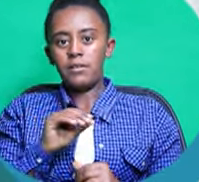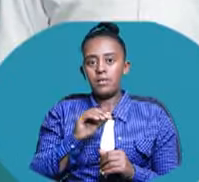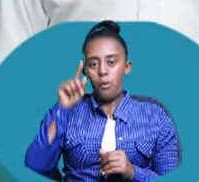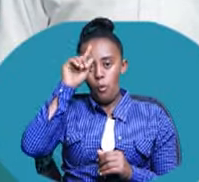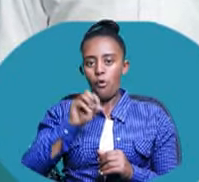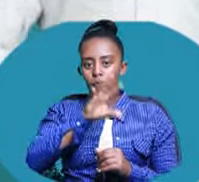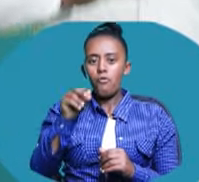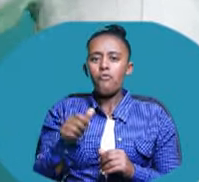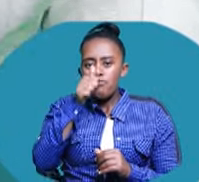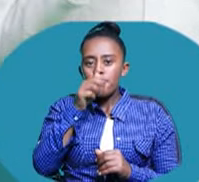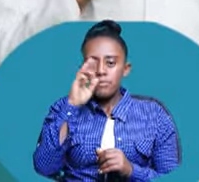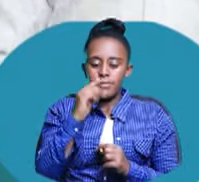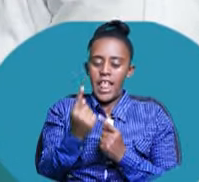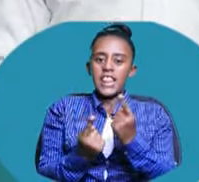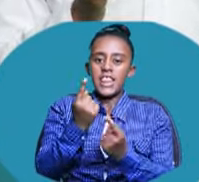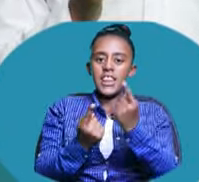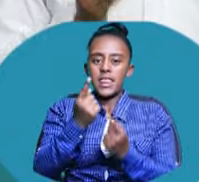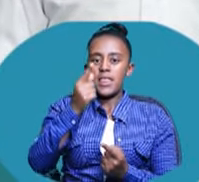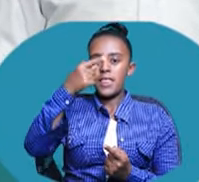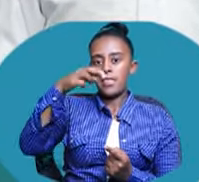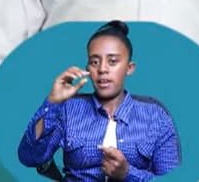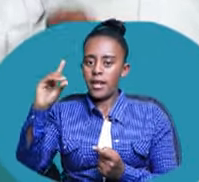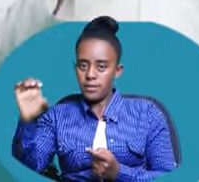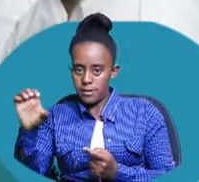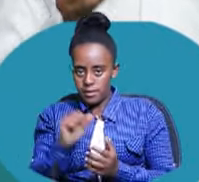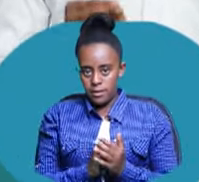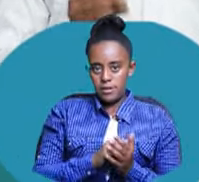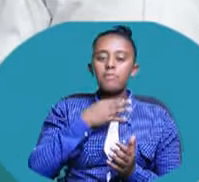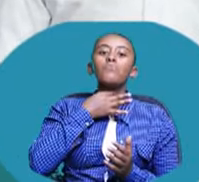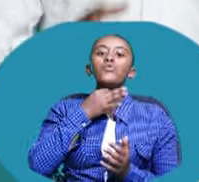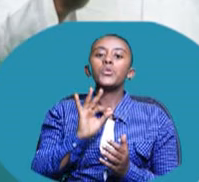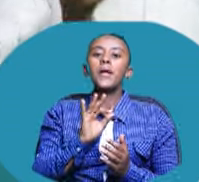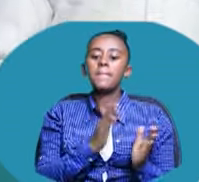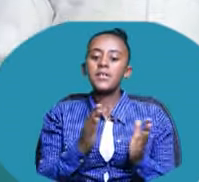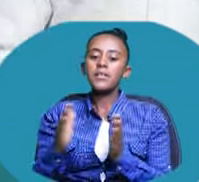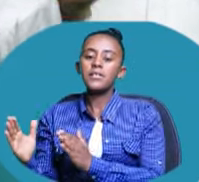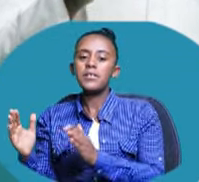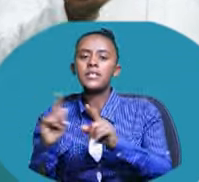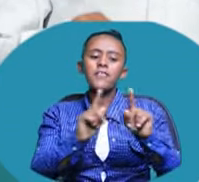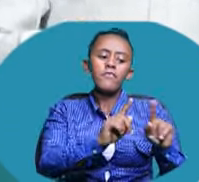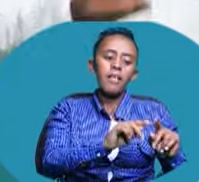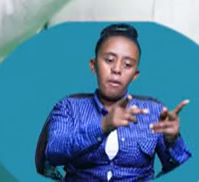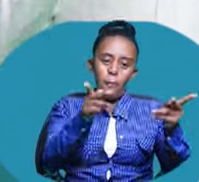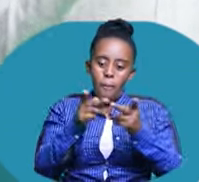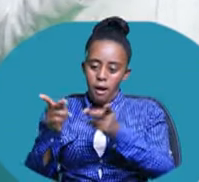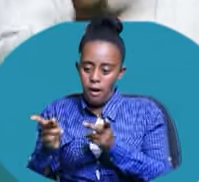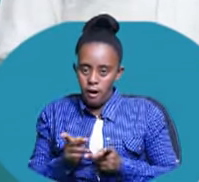trade. To capture the trade route, the Muslims settled in the different parts